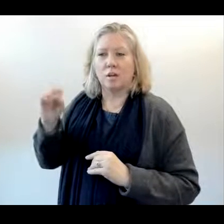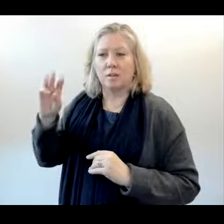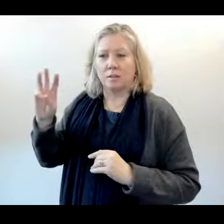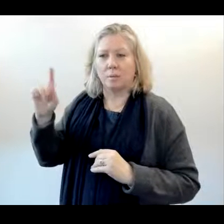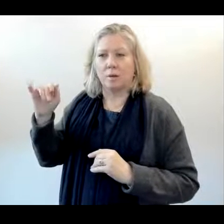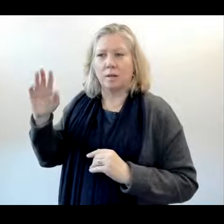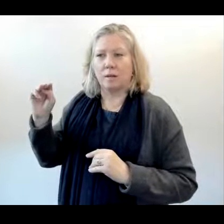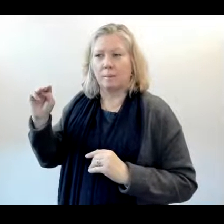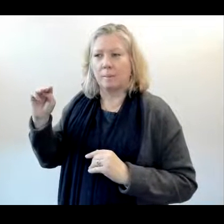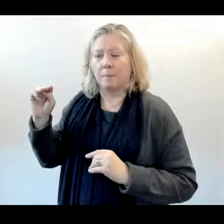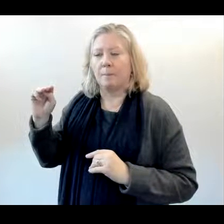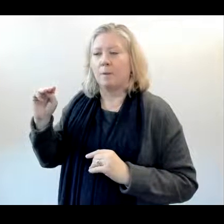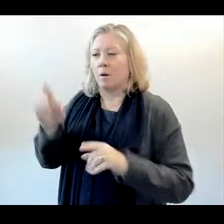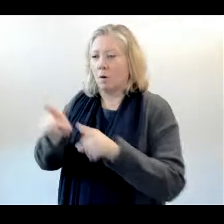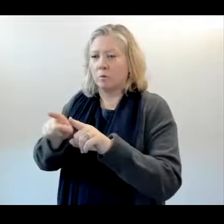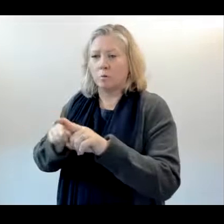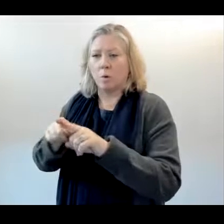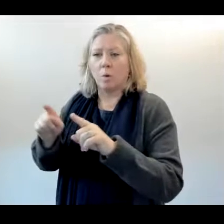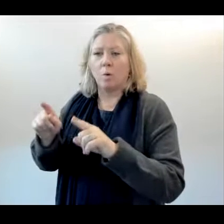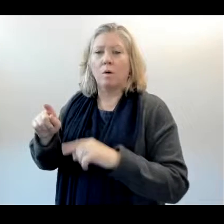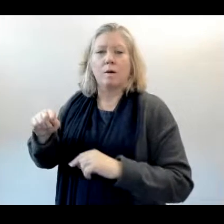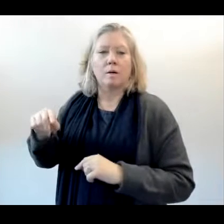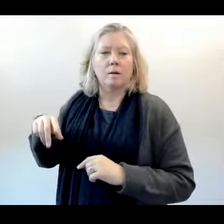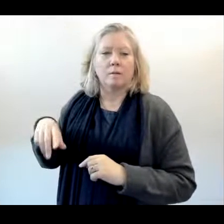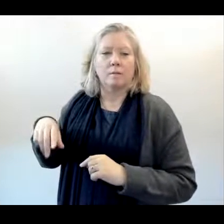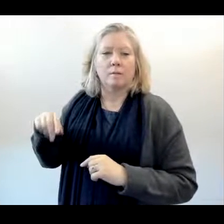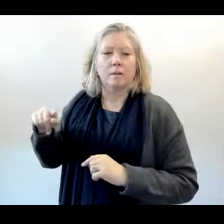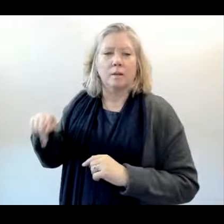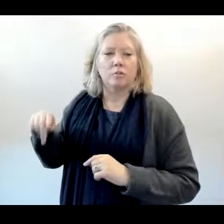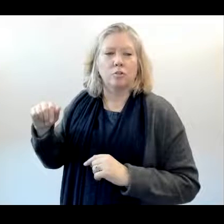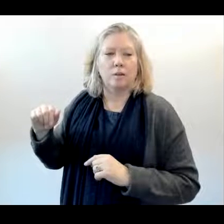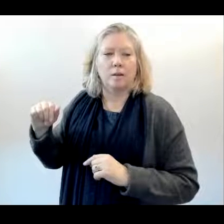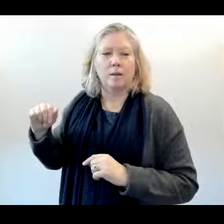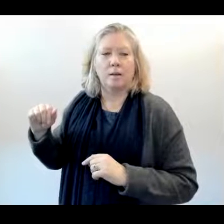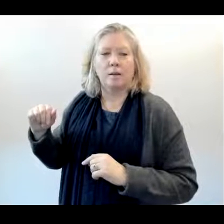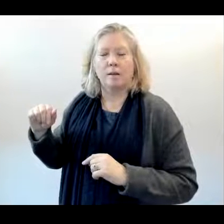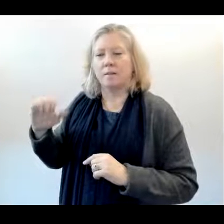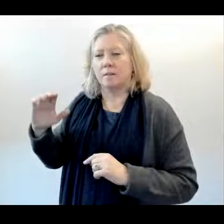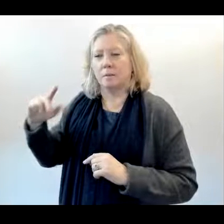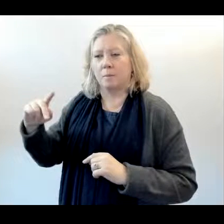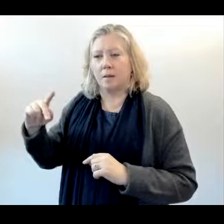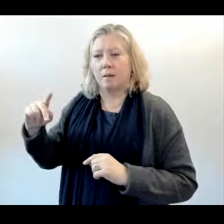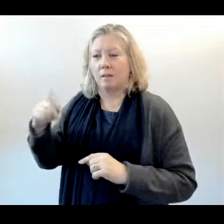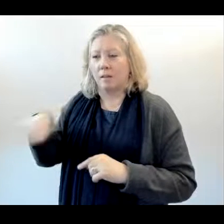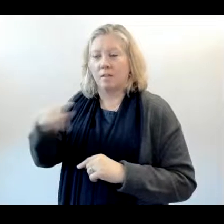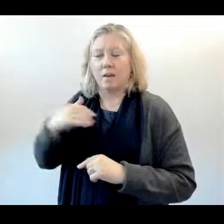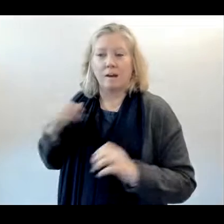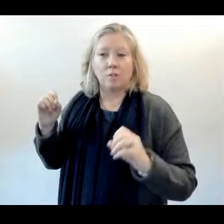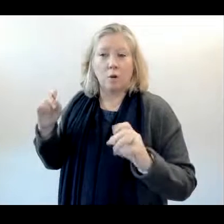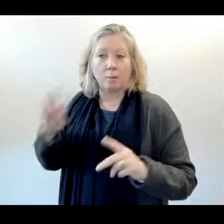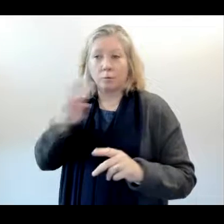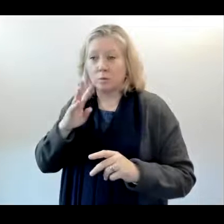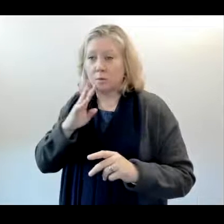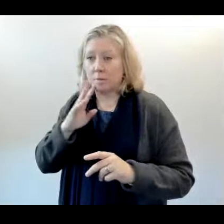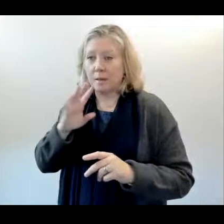Alexis Narodsky, also of the Housing Authority, are on this call and have the opportunity to speak. Afterwards, I will be able to take any questions.